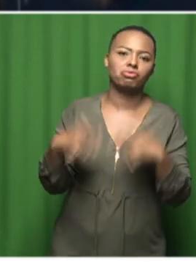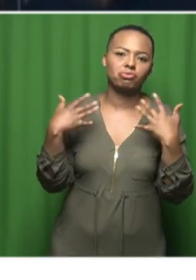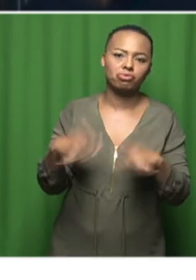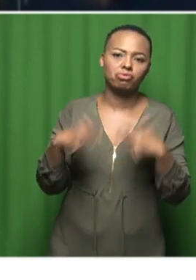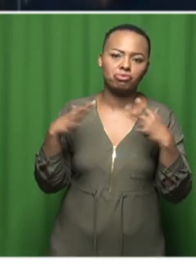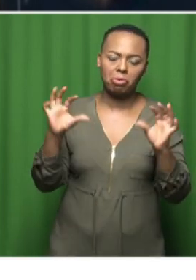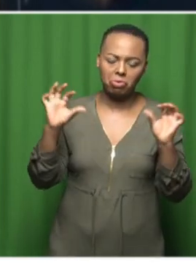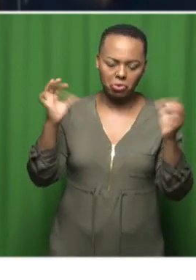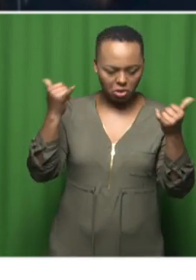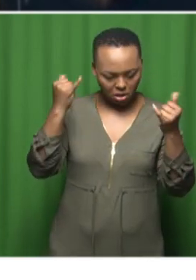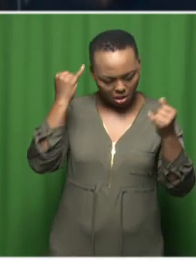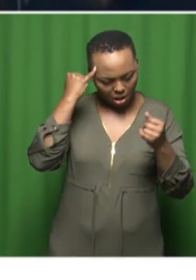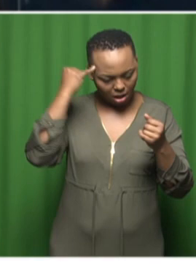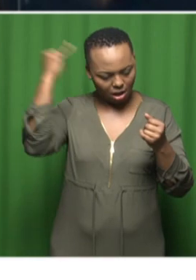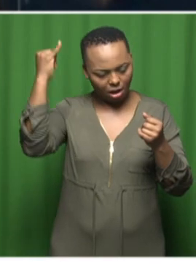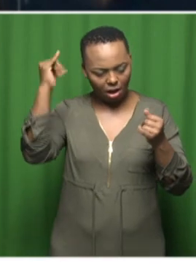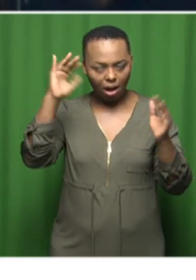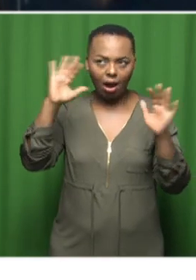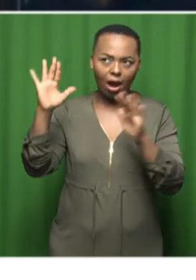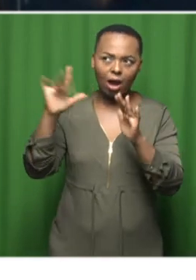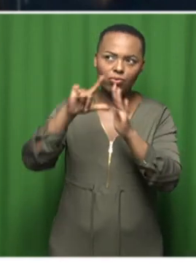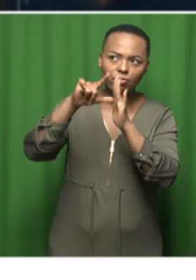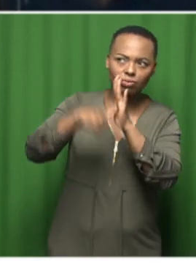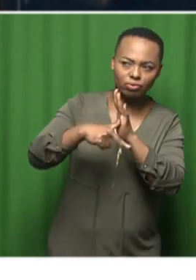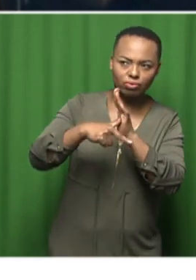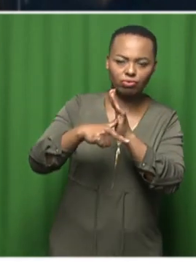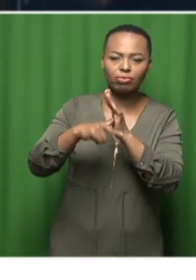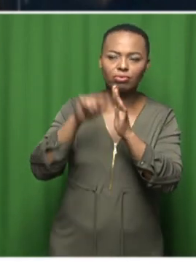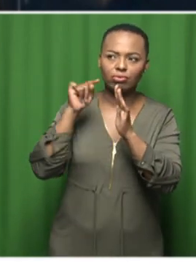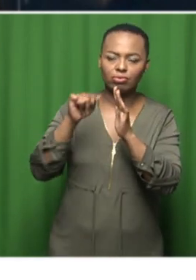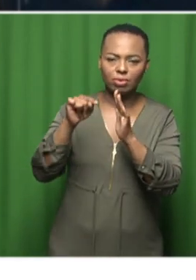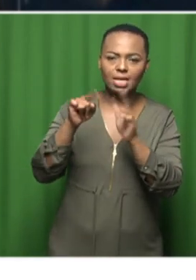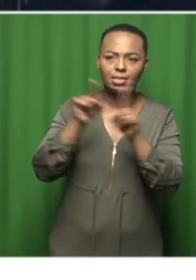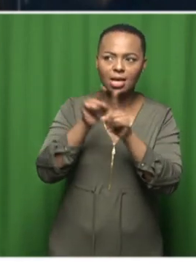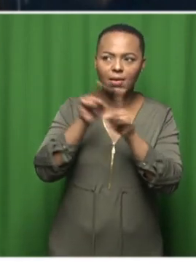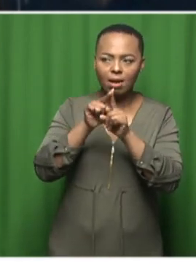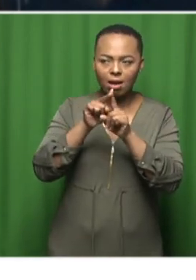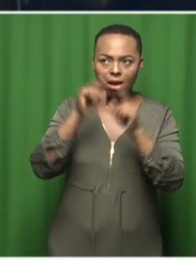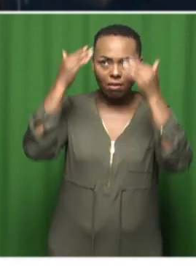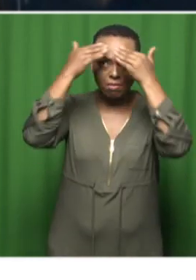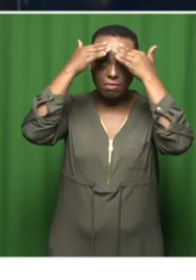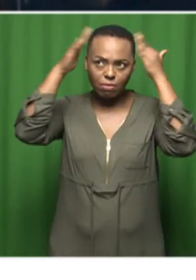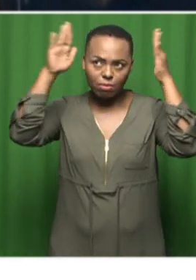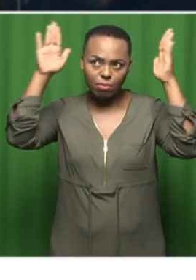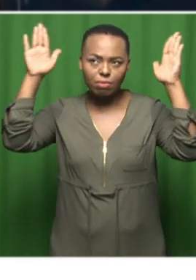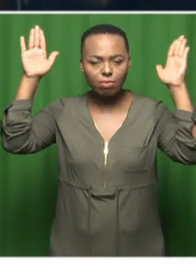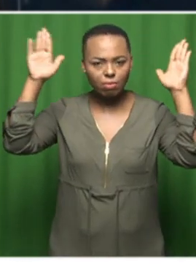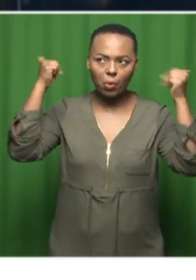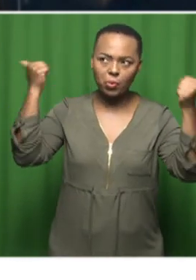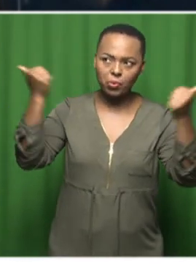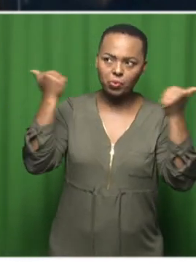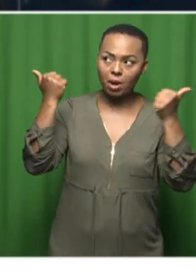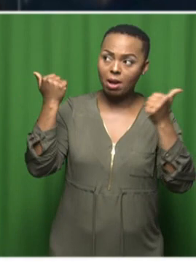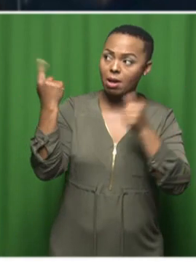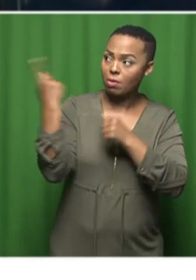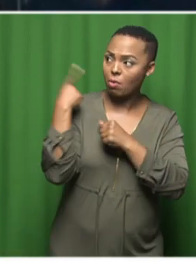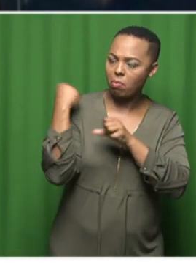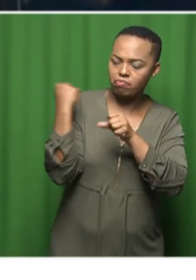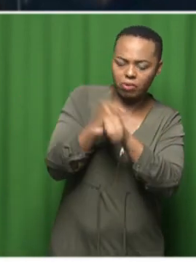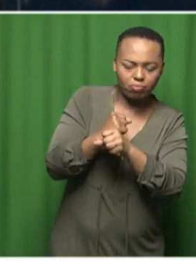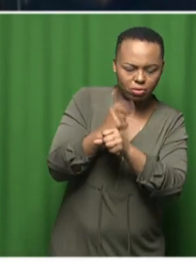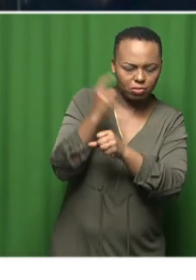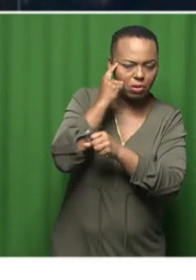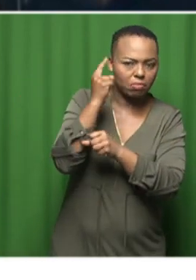holistic design education, and a lot of the way we think is very similar. Mm. And it was